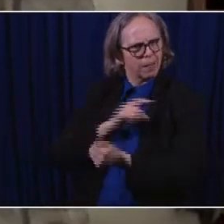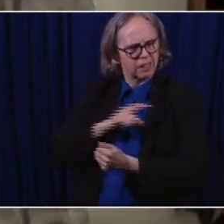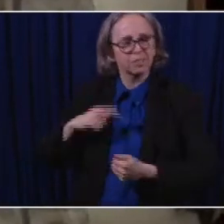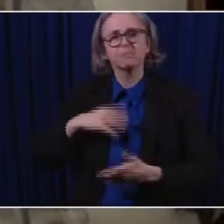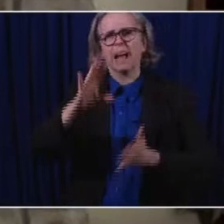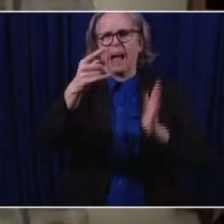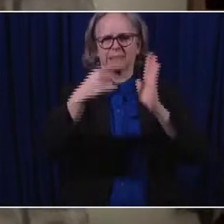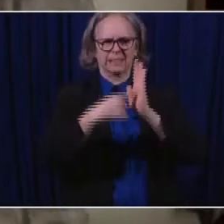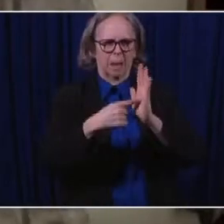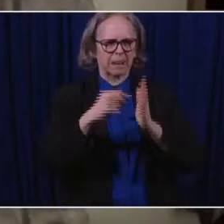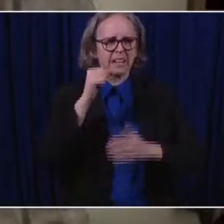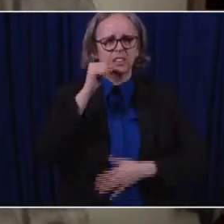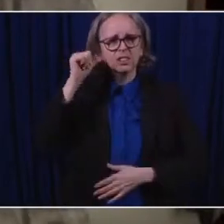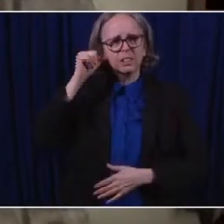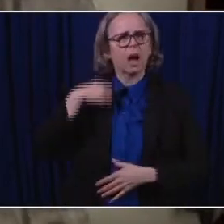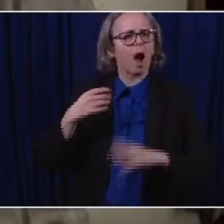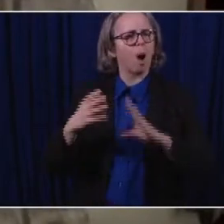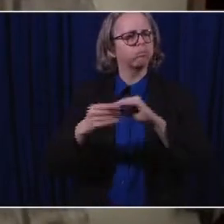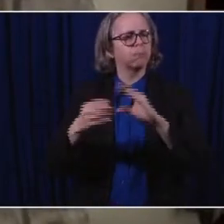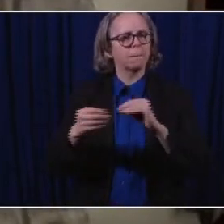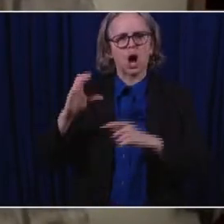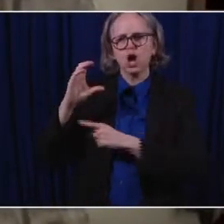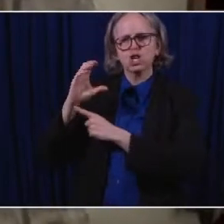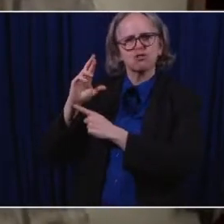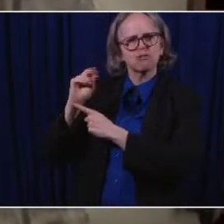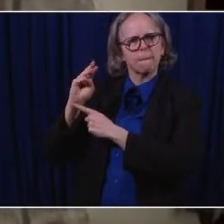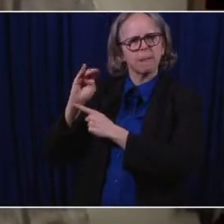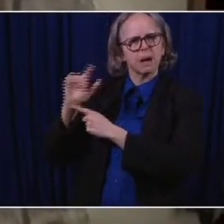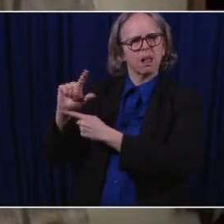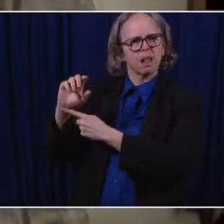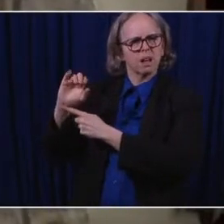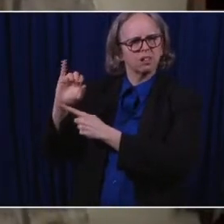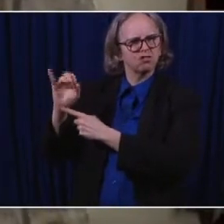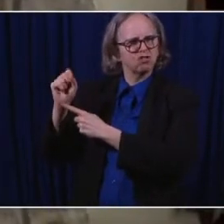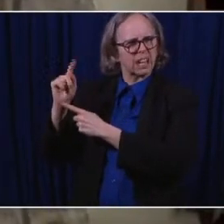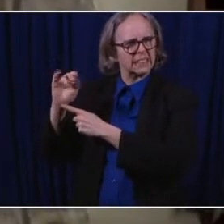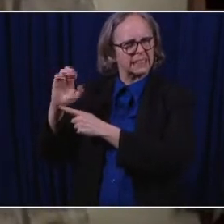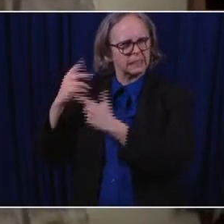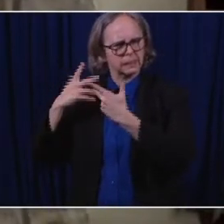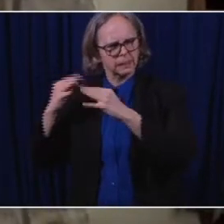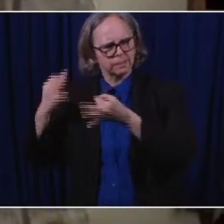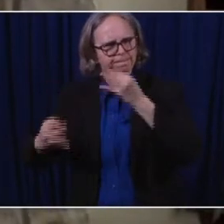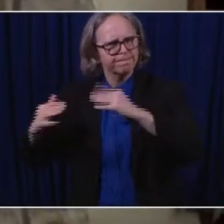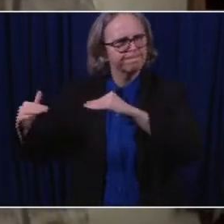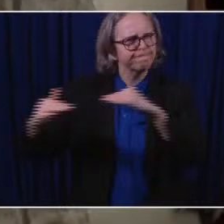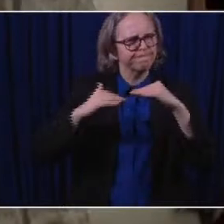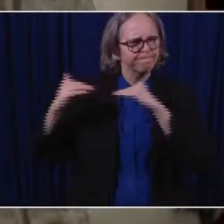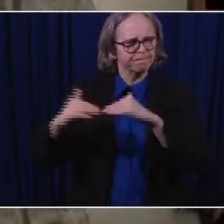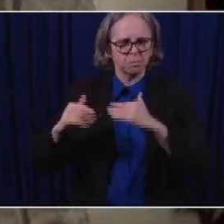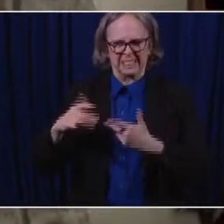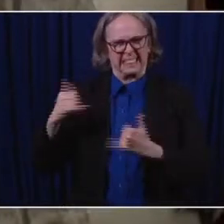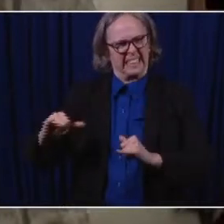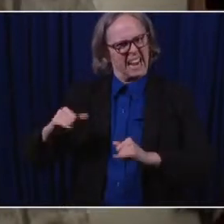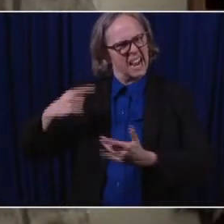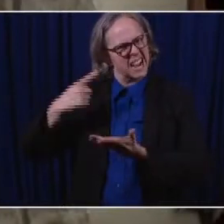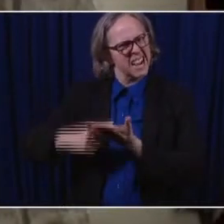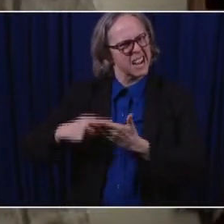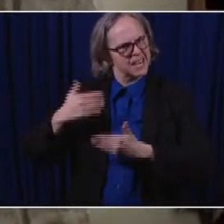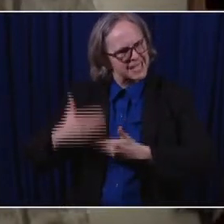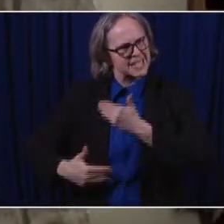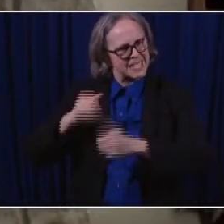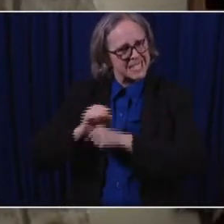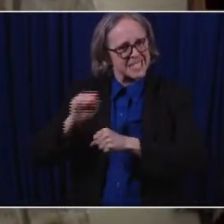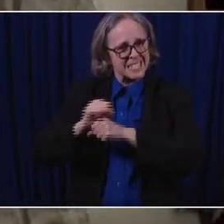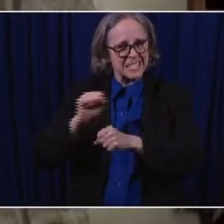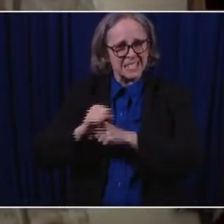some of the changes that we want to make there. But this is a process. I mean, we send a budget to the legislature, but, you